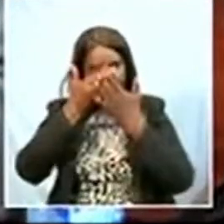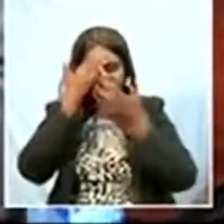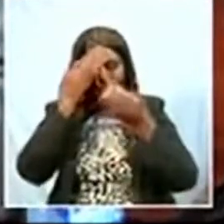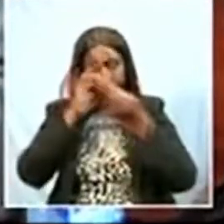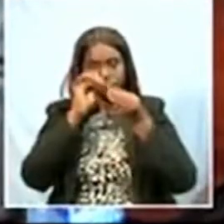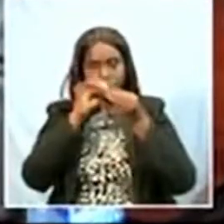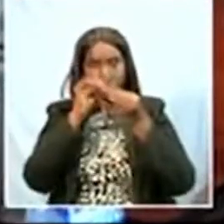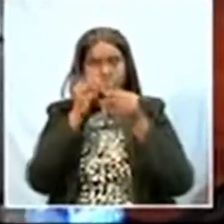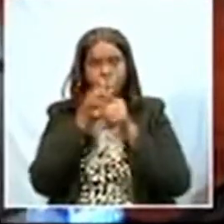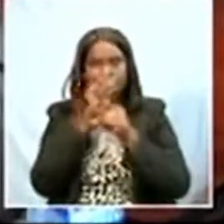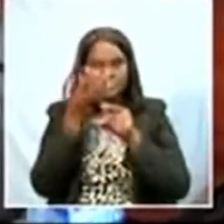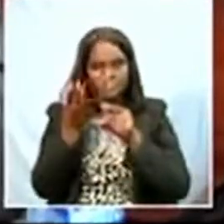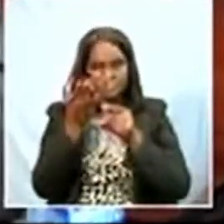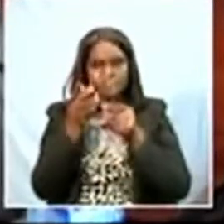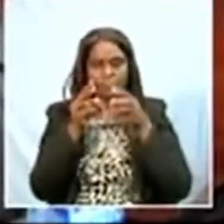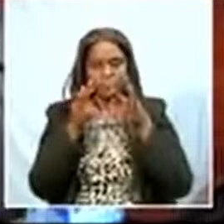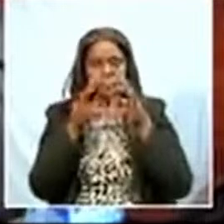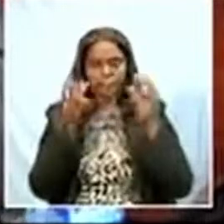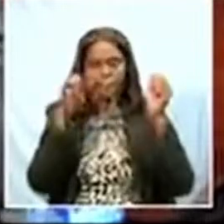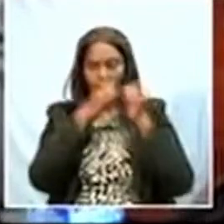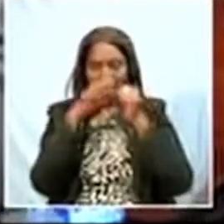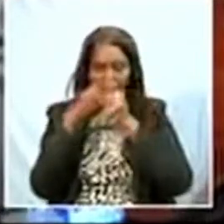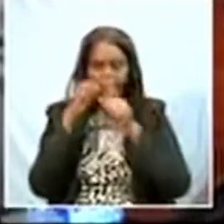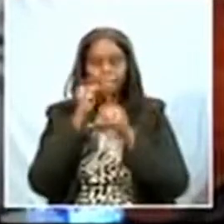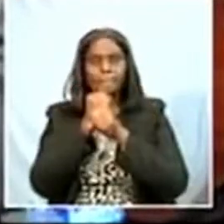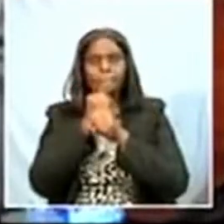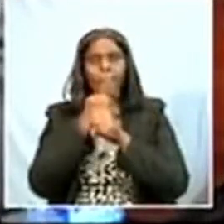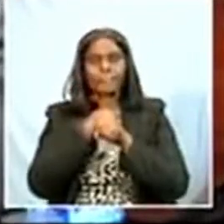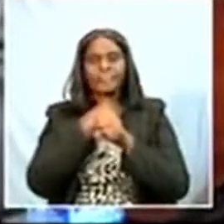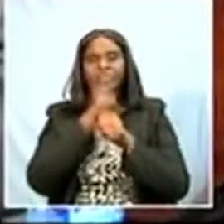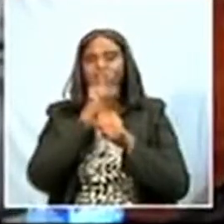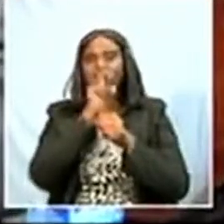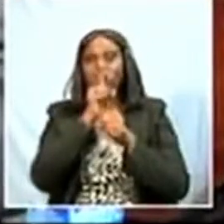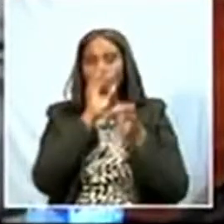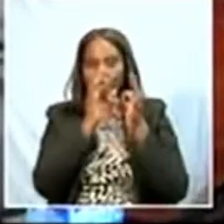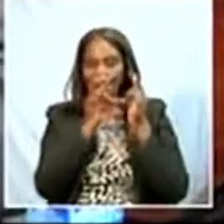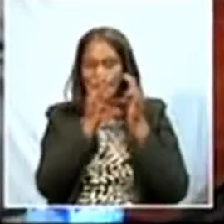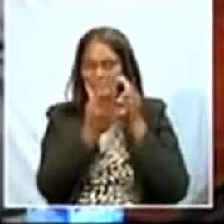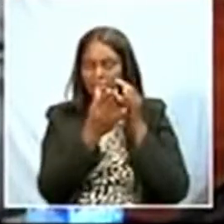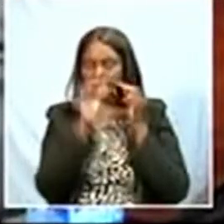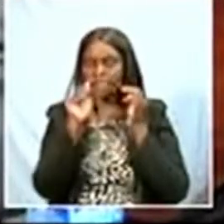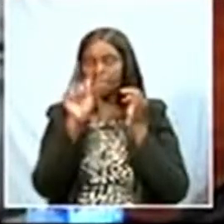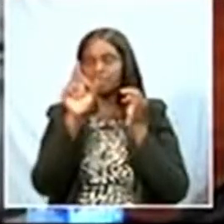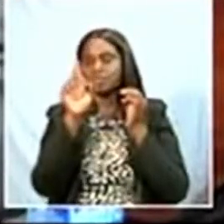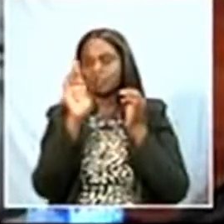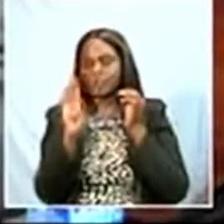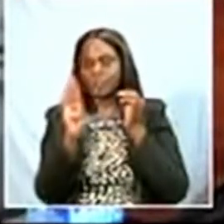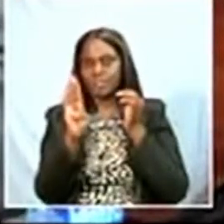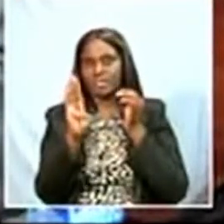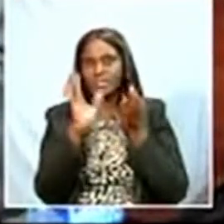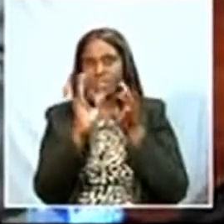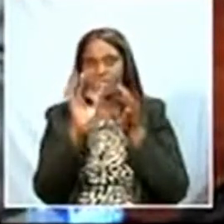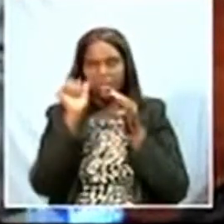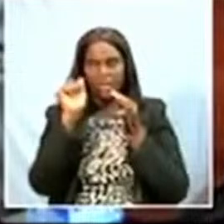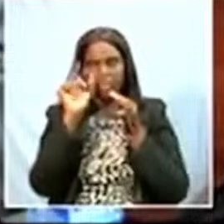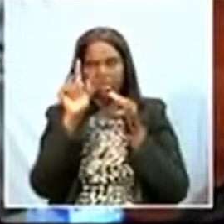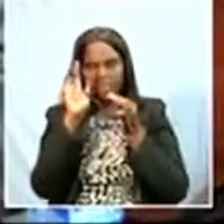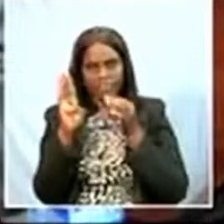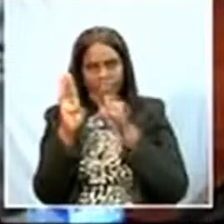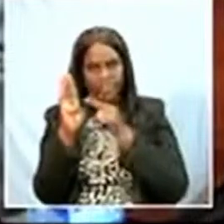from the way the bank is operating. I'm not sure if the ADB has ever